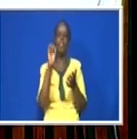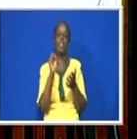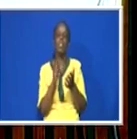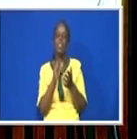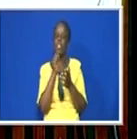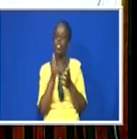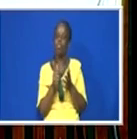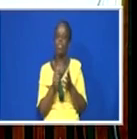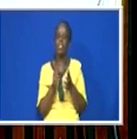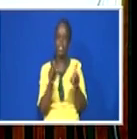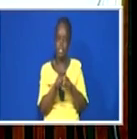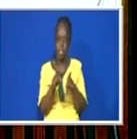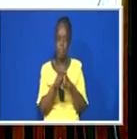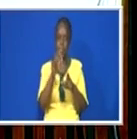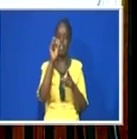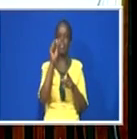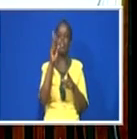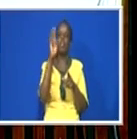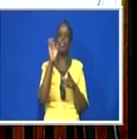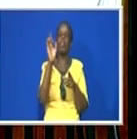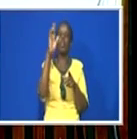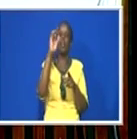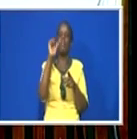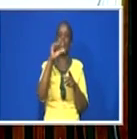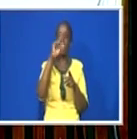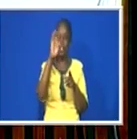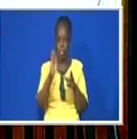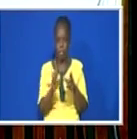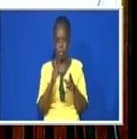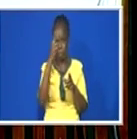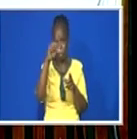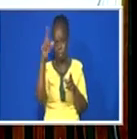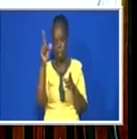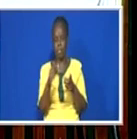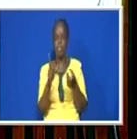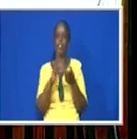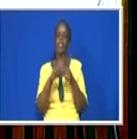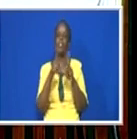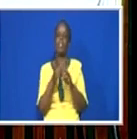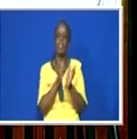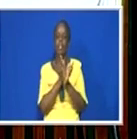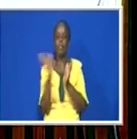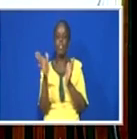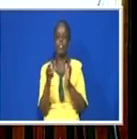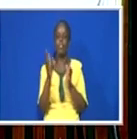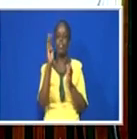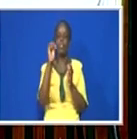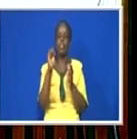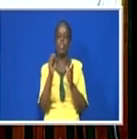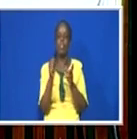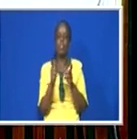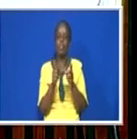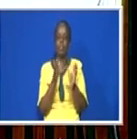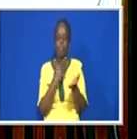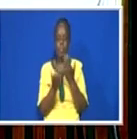but the average of the marks. What is the average mark? The standard deviation measures how the data